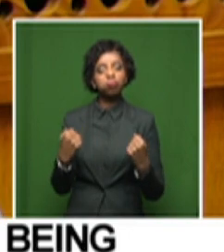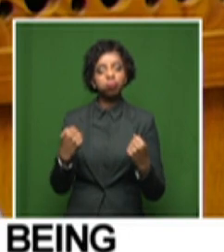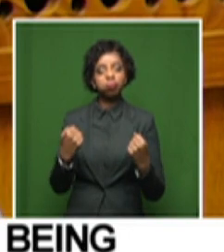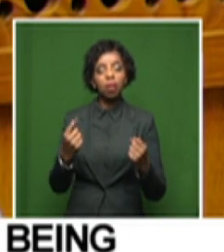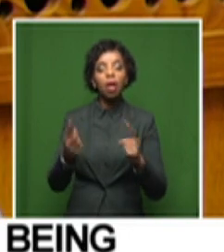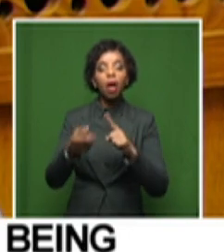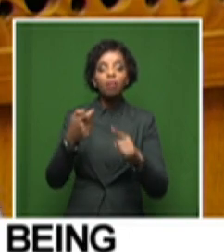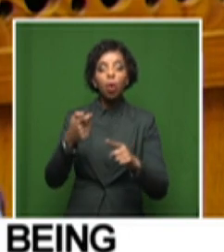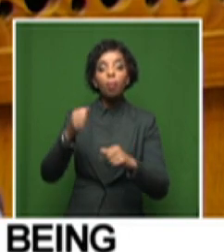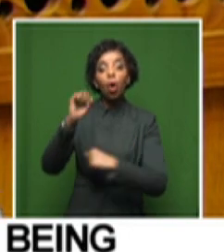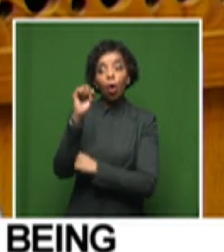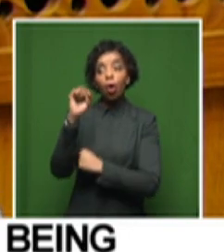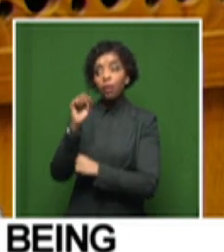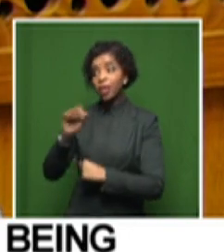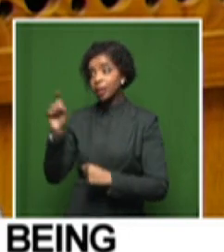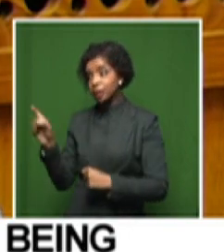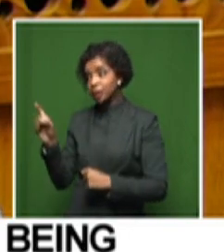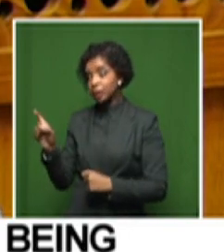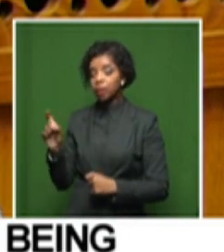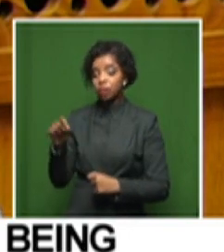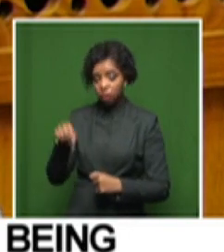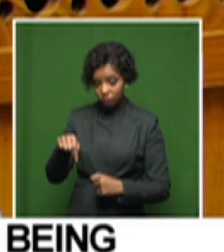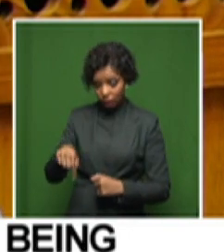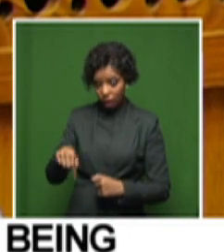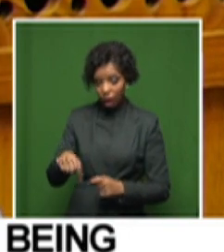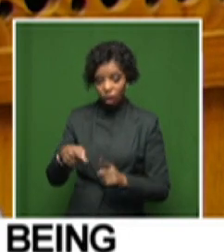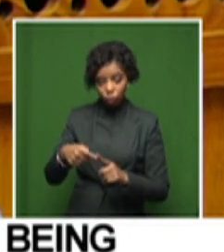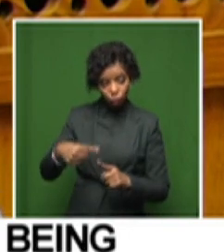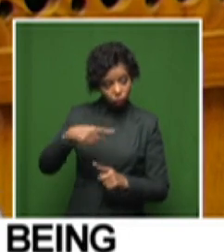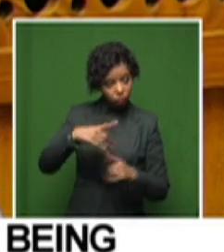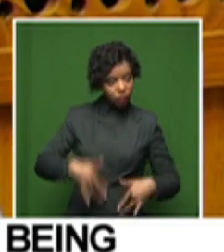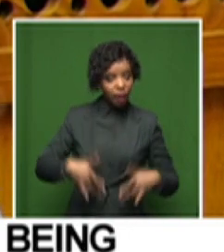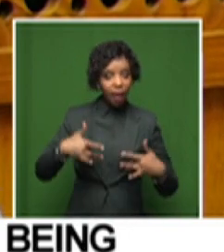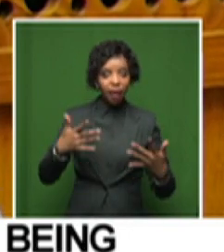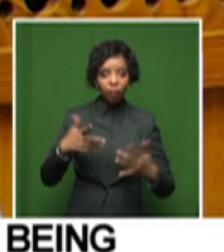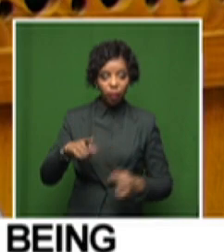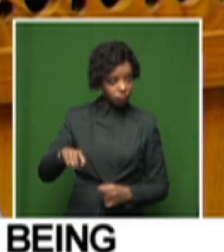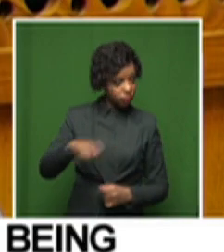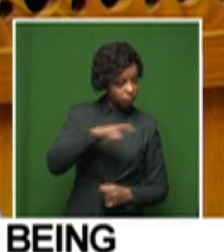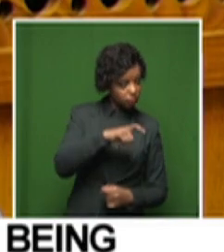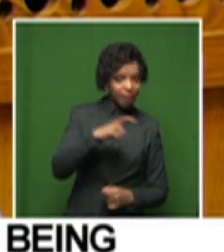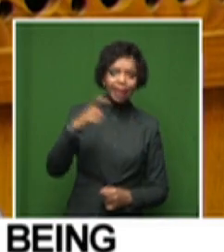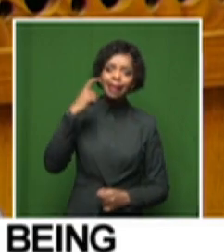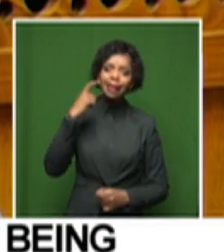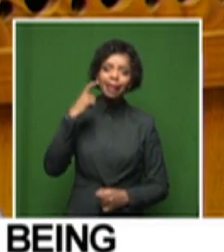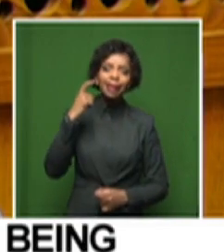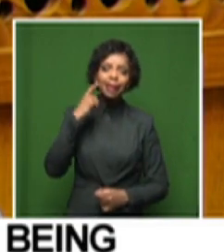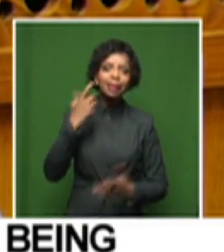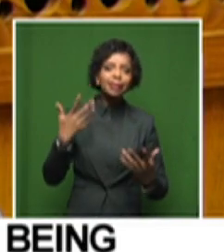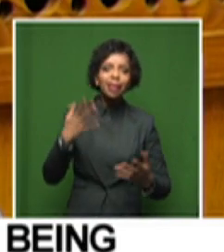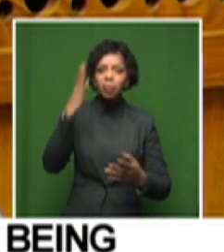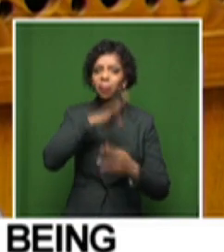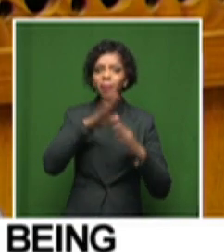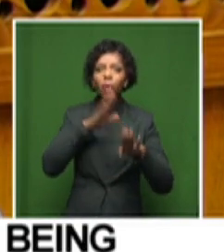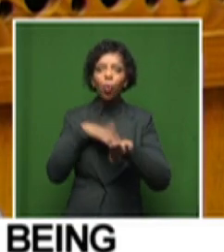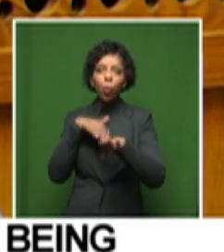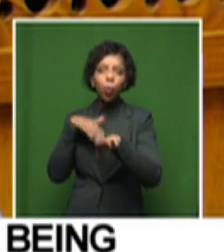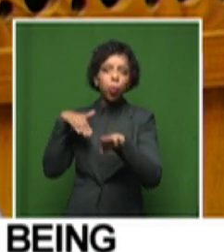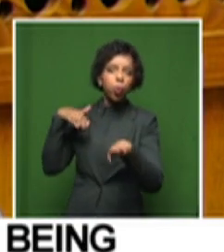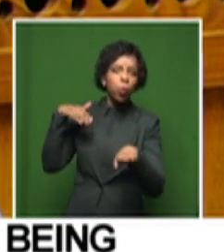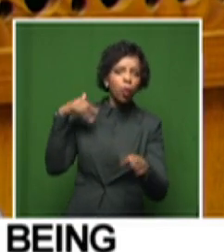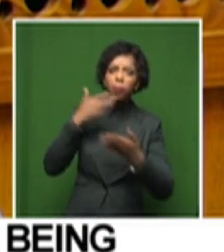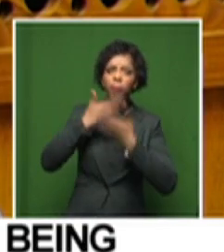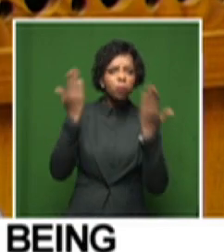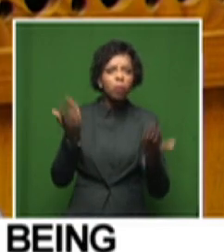my residence has become much easier. There's less congestion. The power of technology.